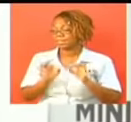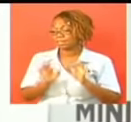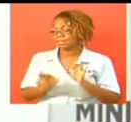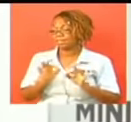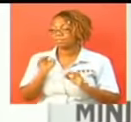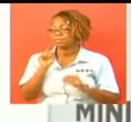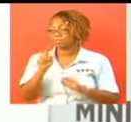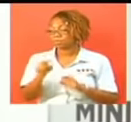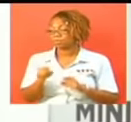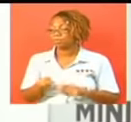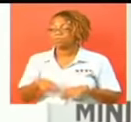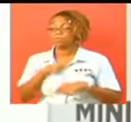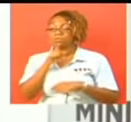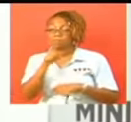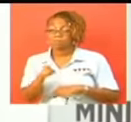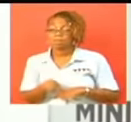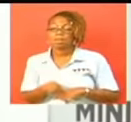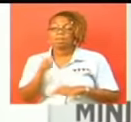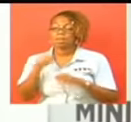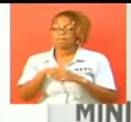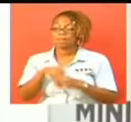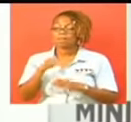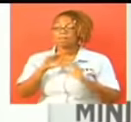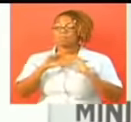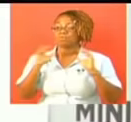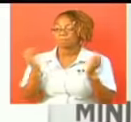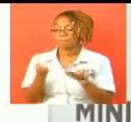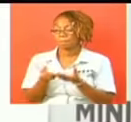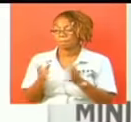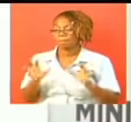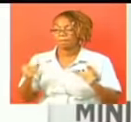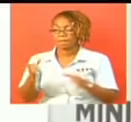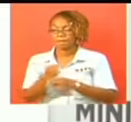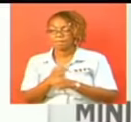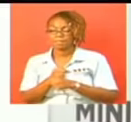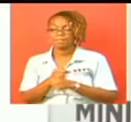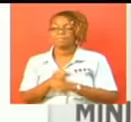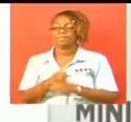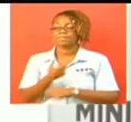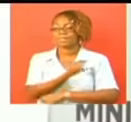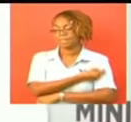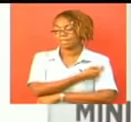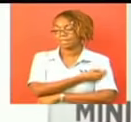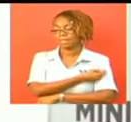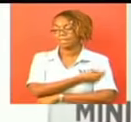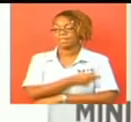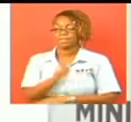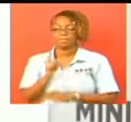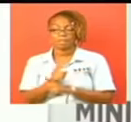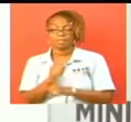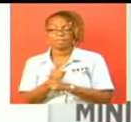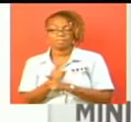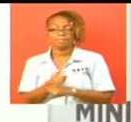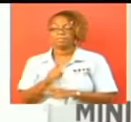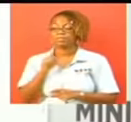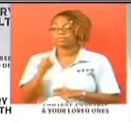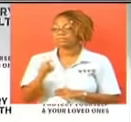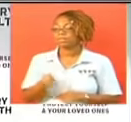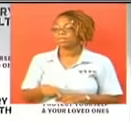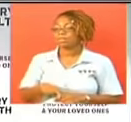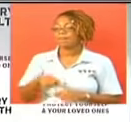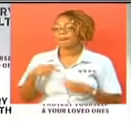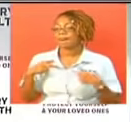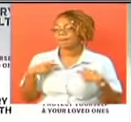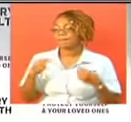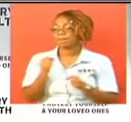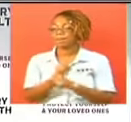eligible and you happen to be breastfeeding, you are now allowed to take the vaccine. So I hope that's clear, Rishad.